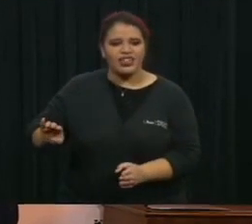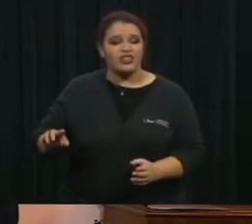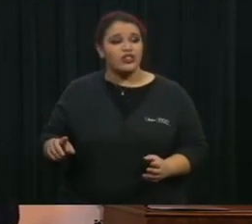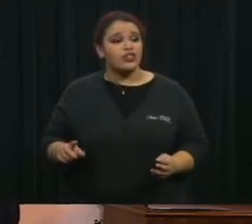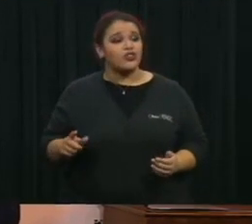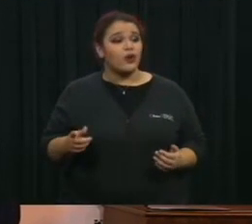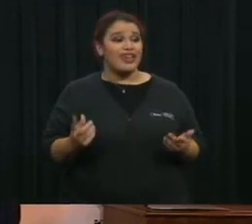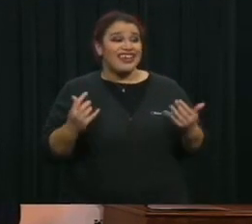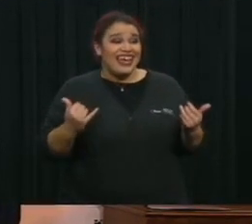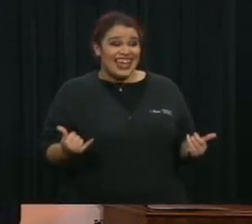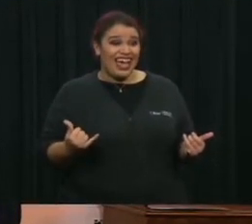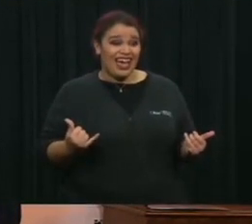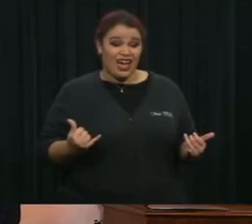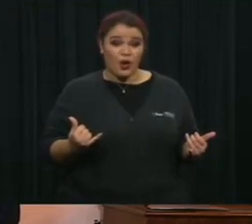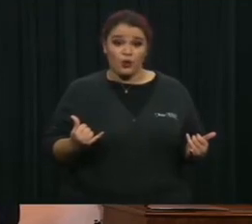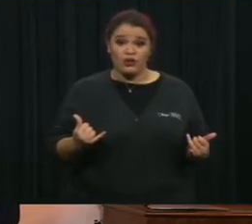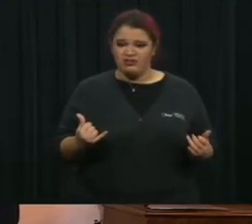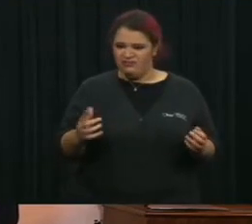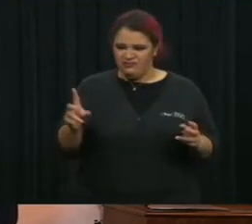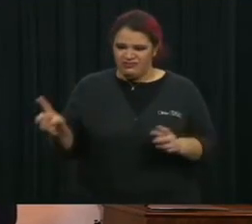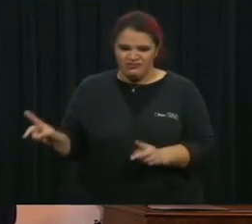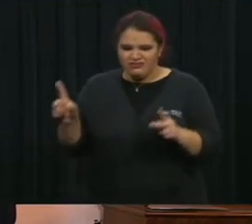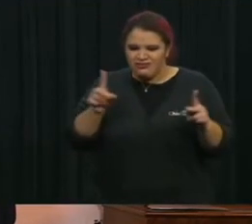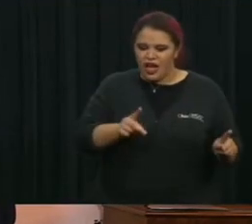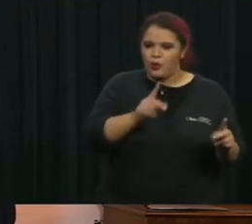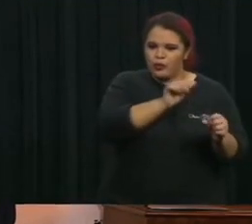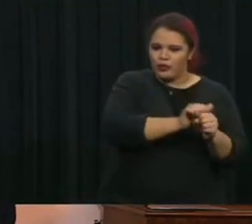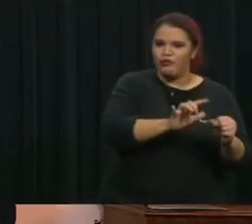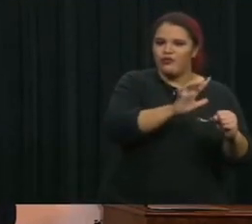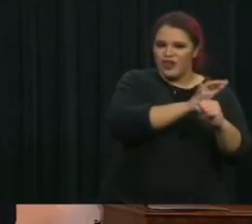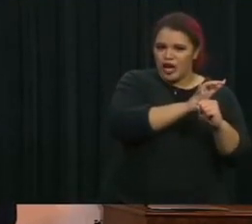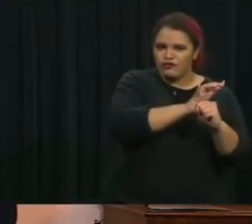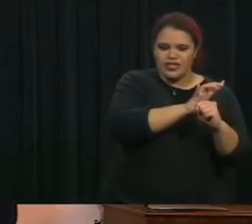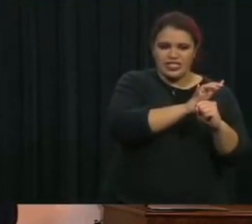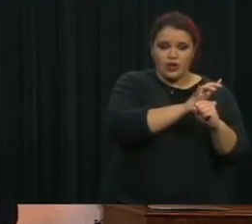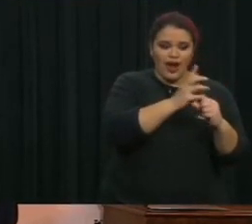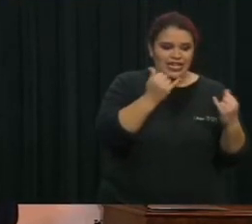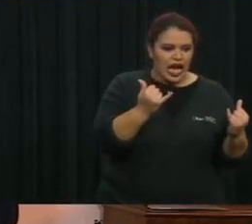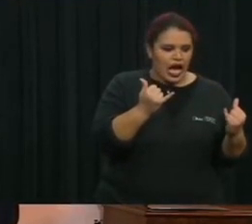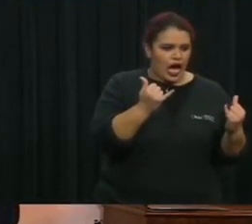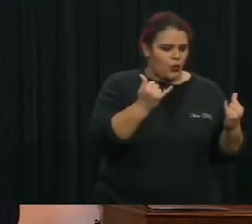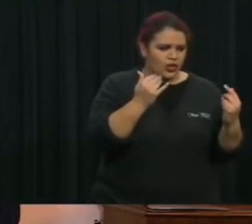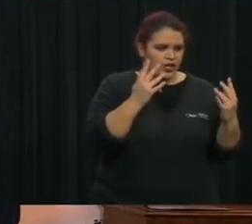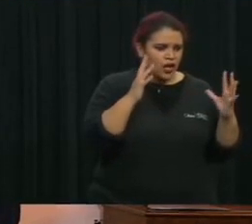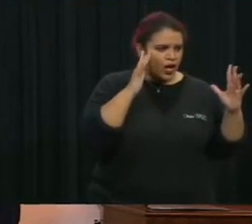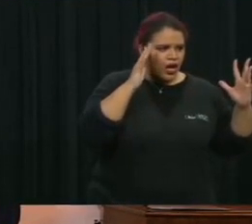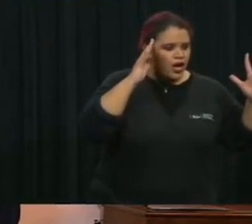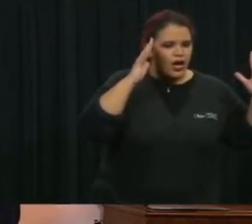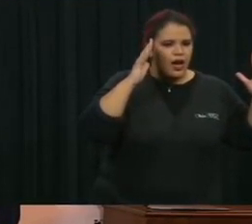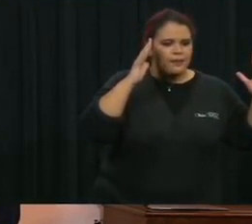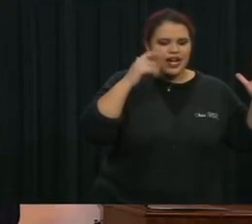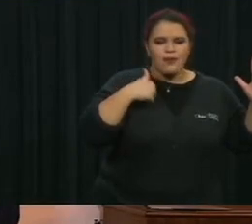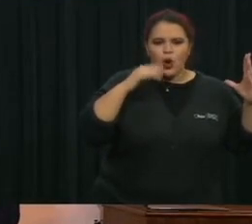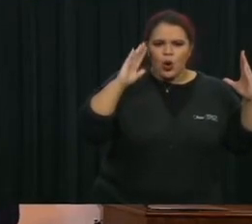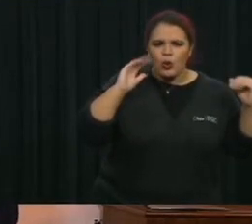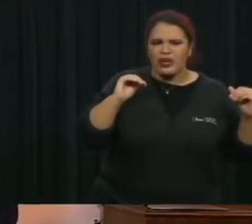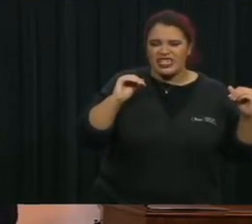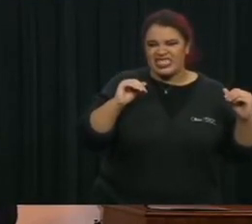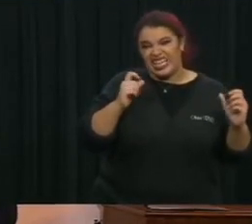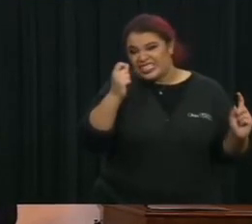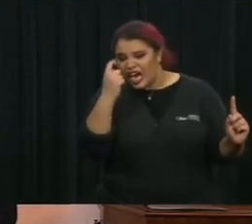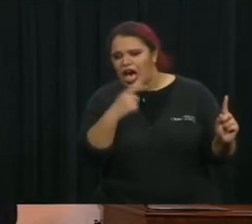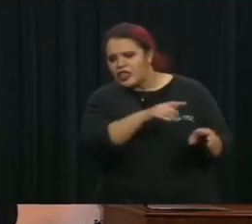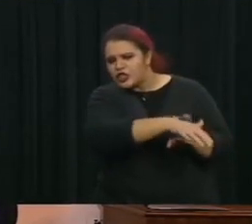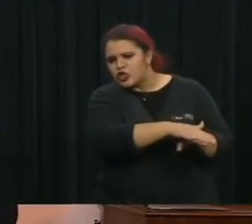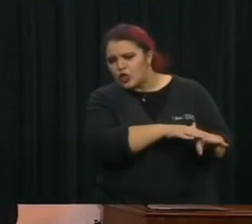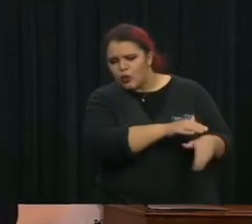ourselves, because this is slower and we can get caught up in worrying about things, but I hope we'll allow that falling away to happen and kind of wake up